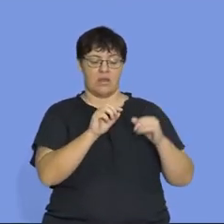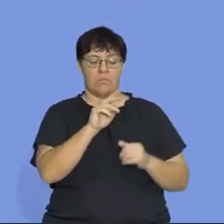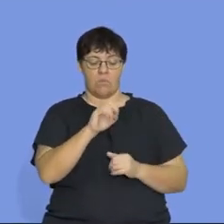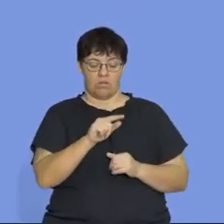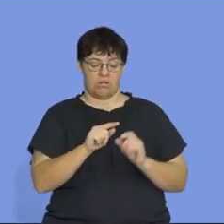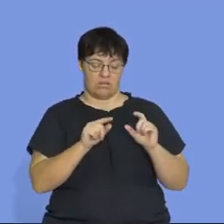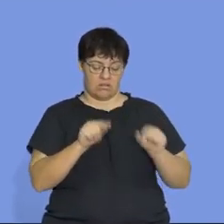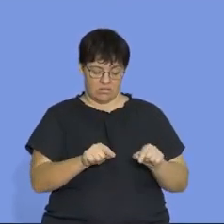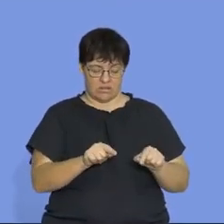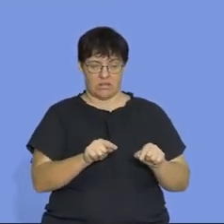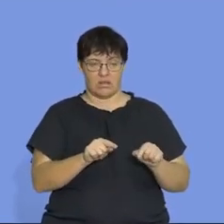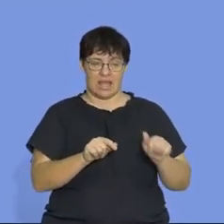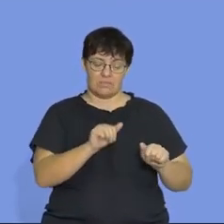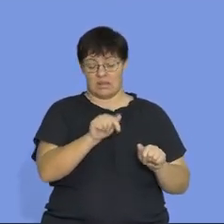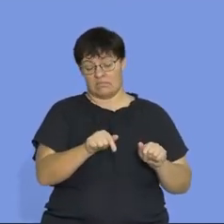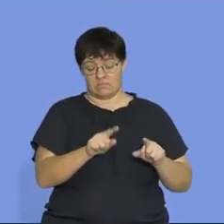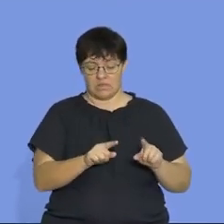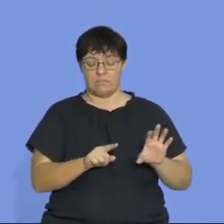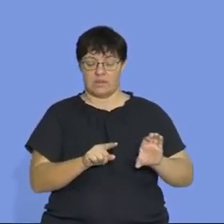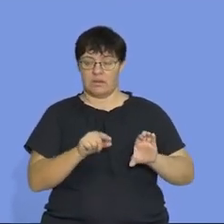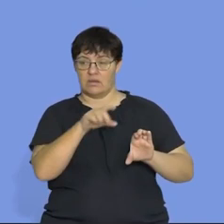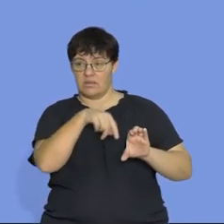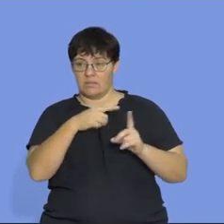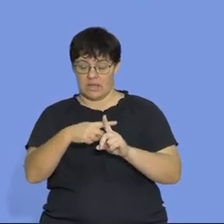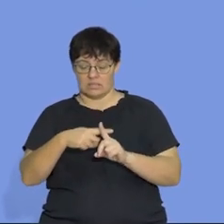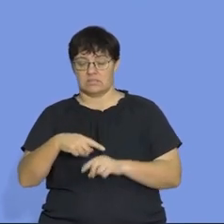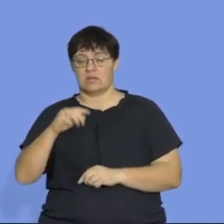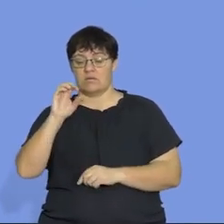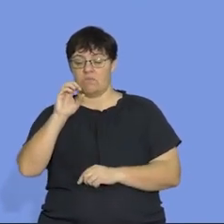us 2 of water, okay?